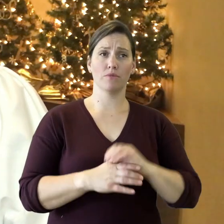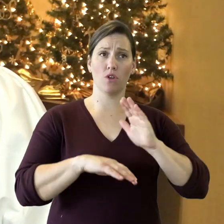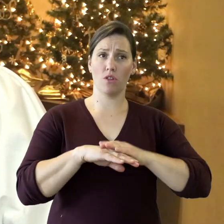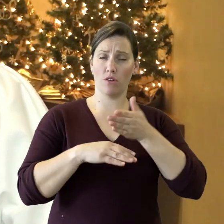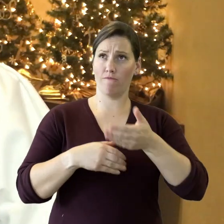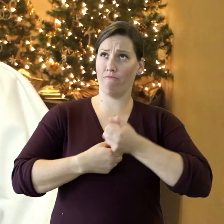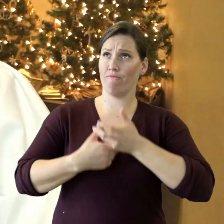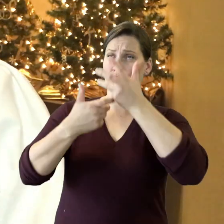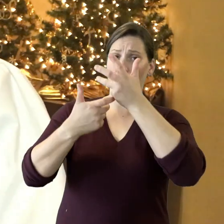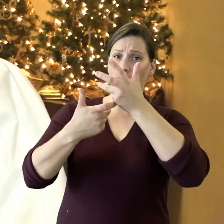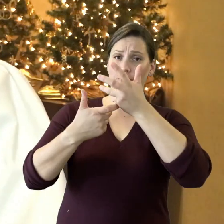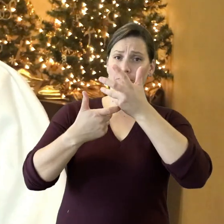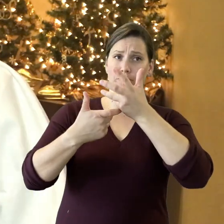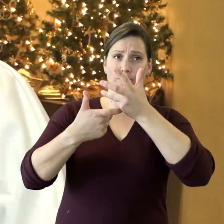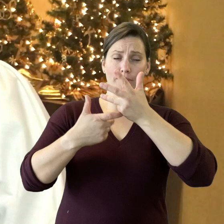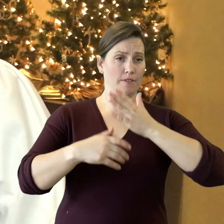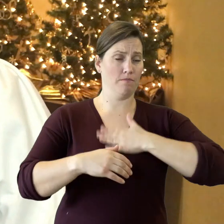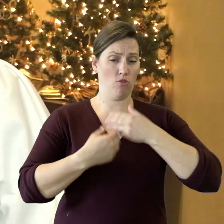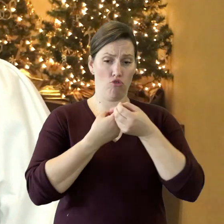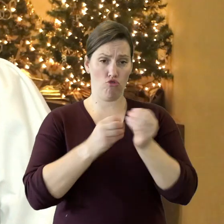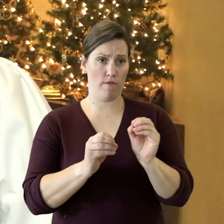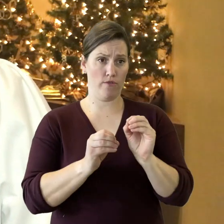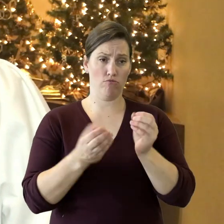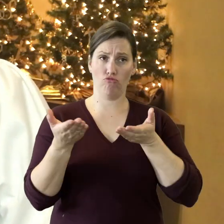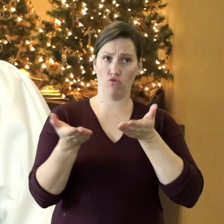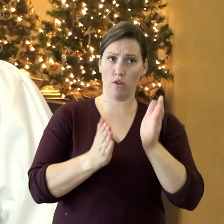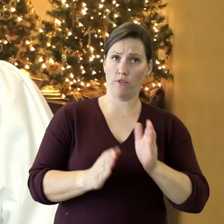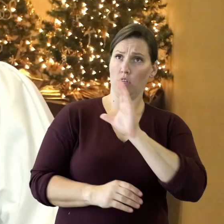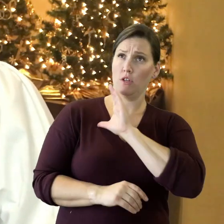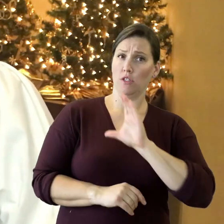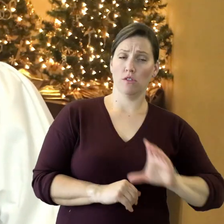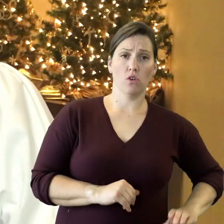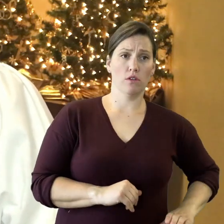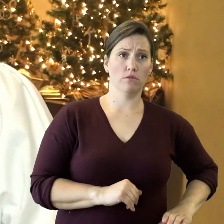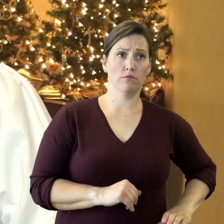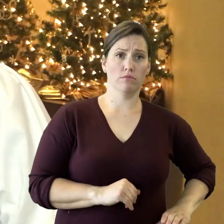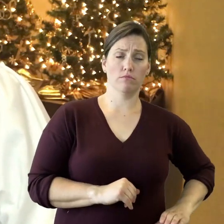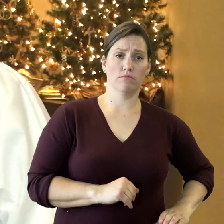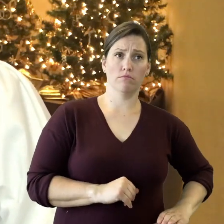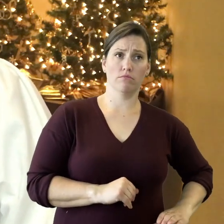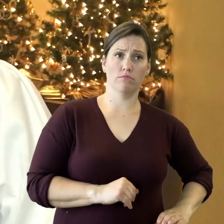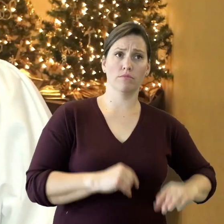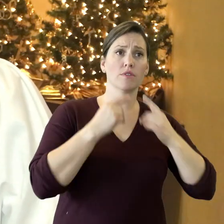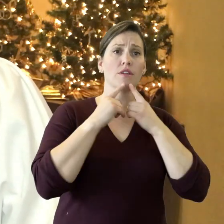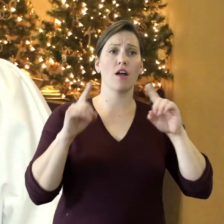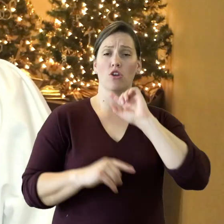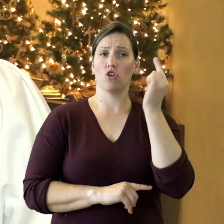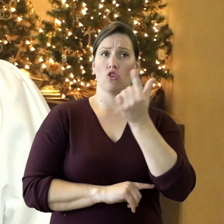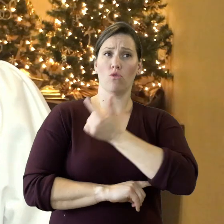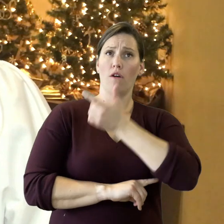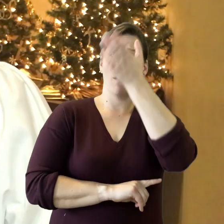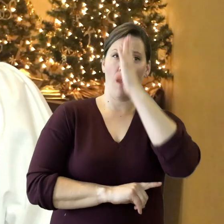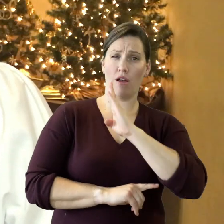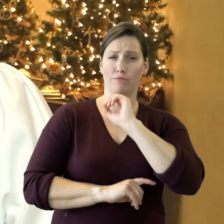Upon this your confession, I, by virtue of my office as a called and ordained servant of the word, announce the grace